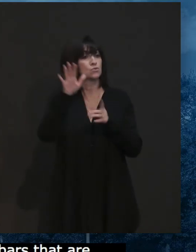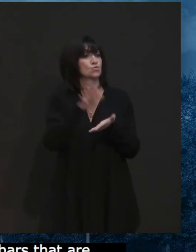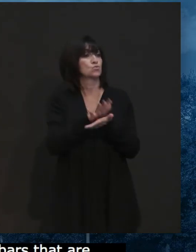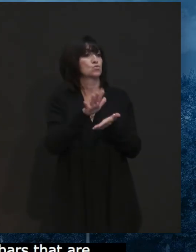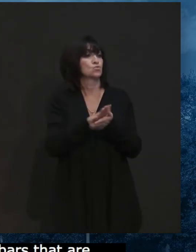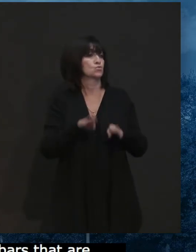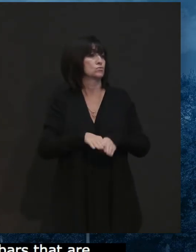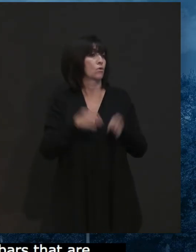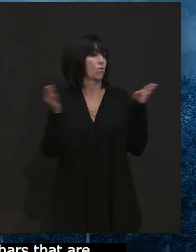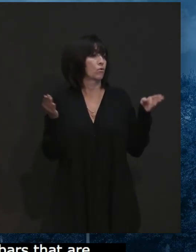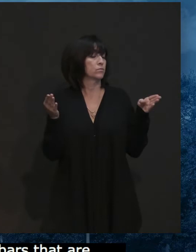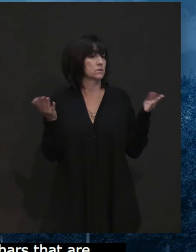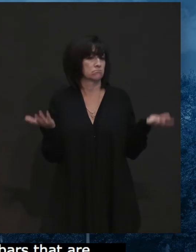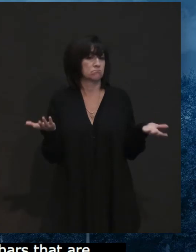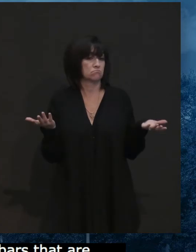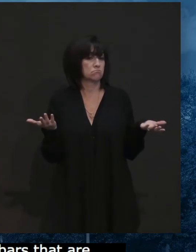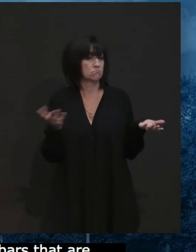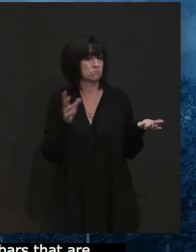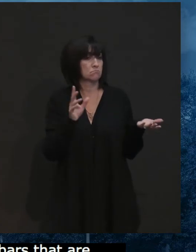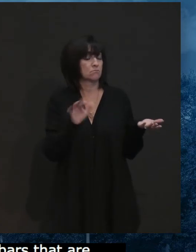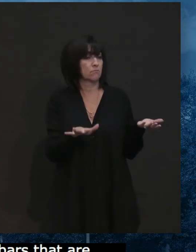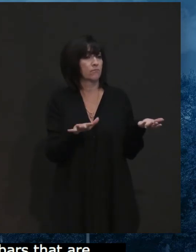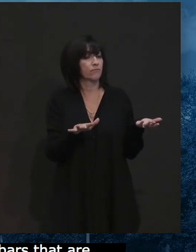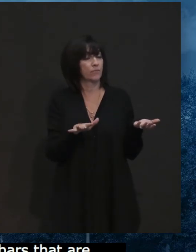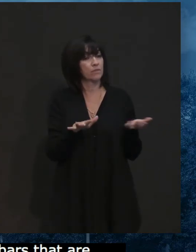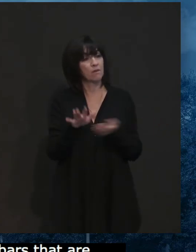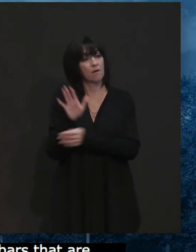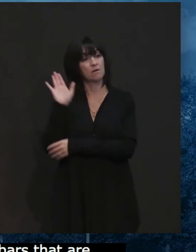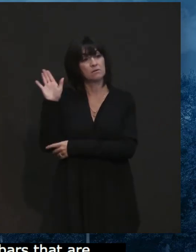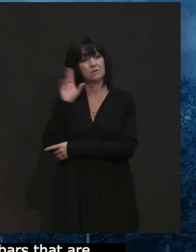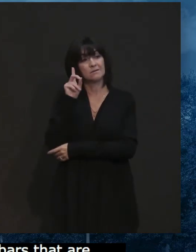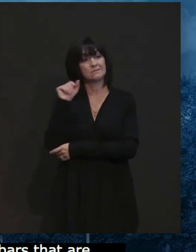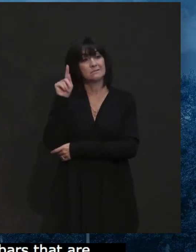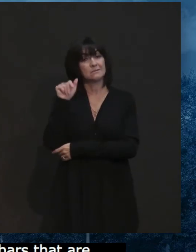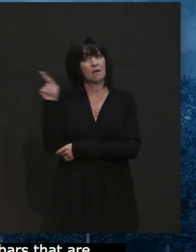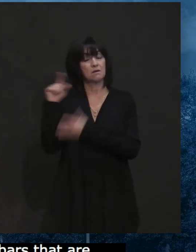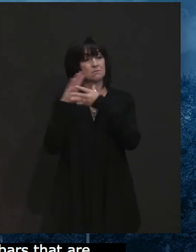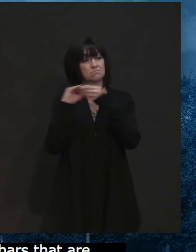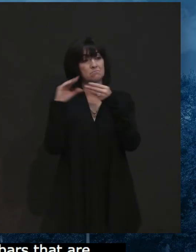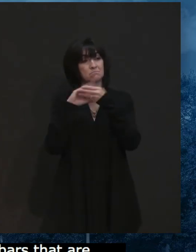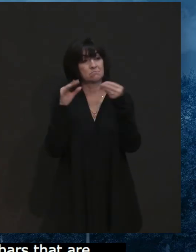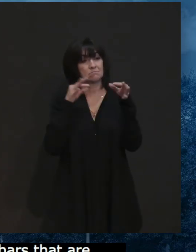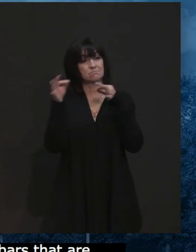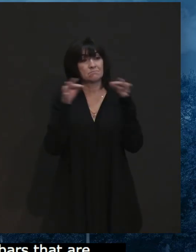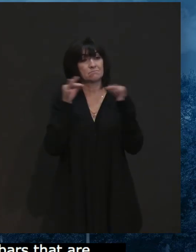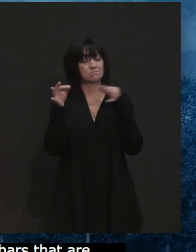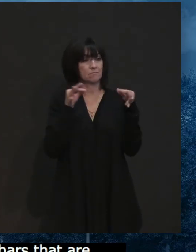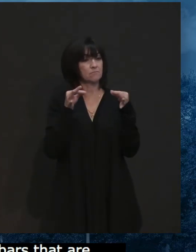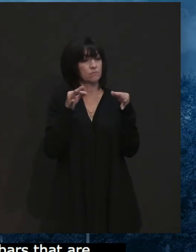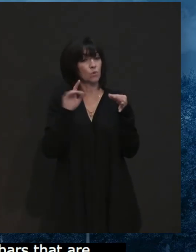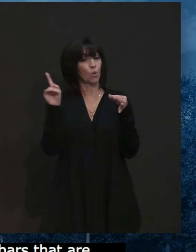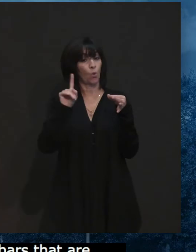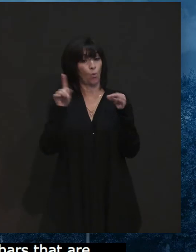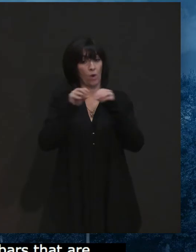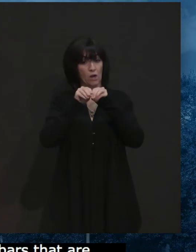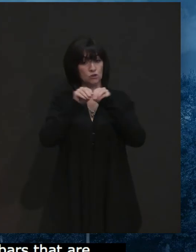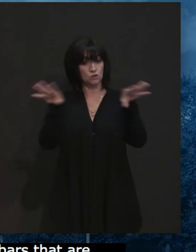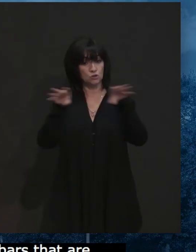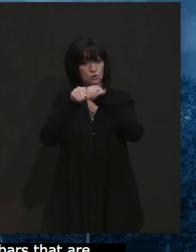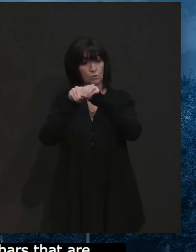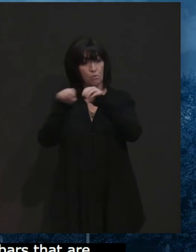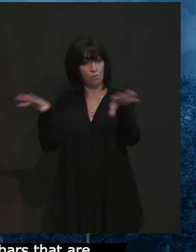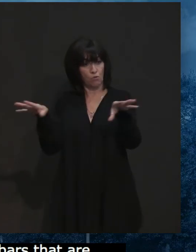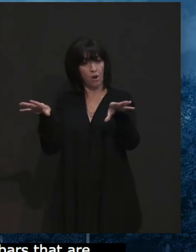to the data that Dr. Rattay was summarizing with respect to where spread is occurring and where it